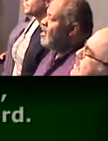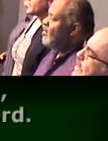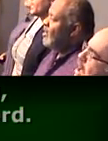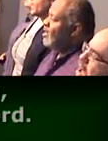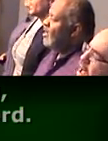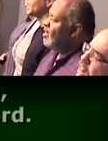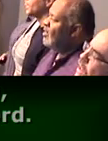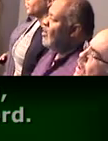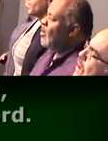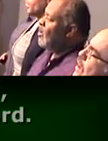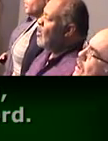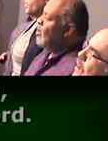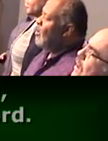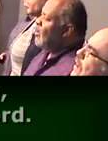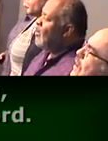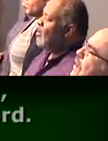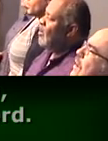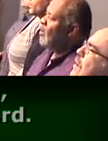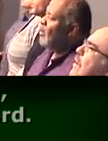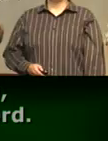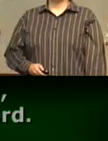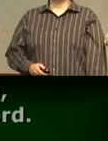CH the